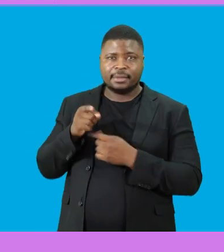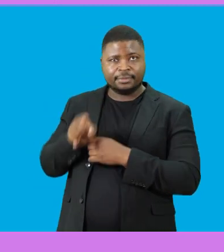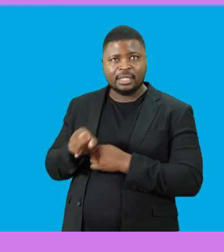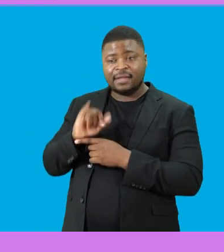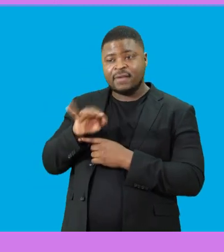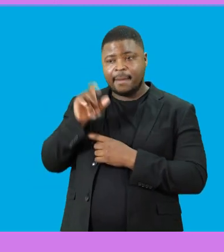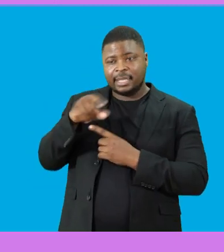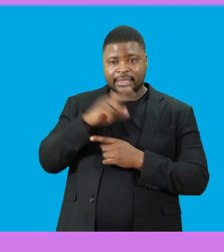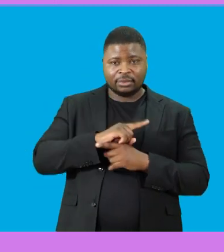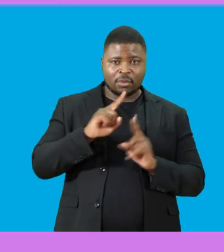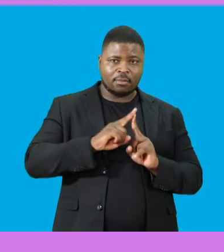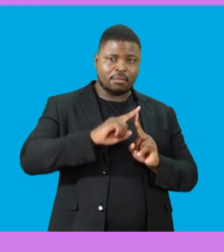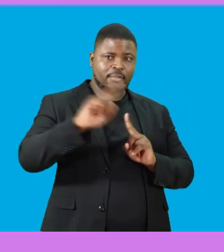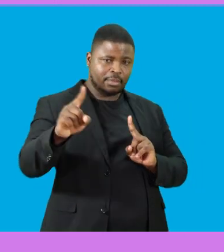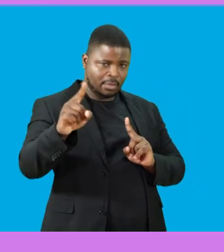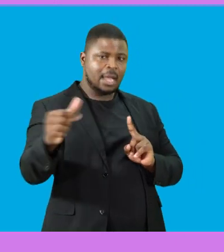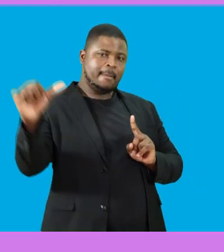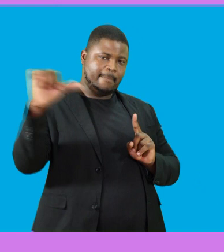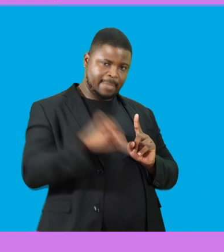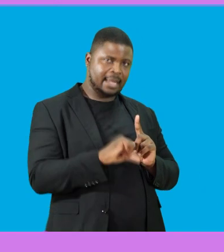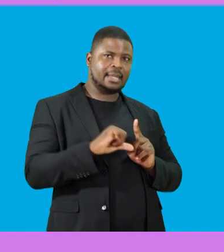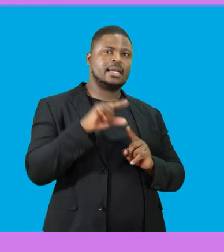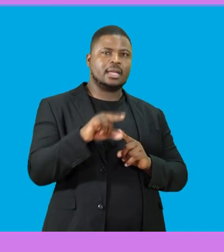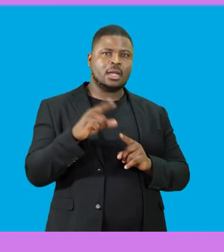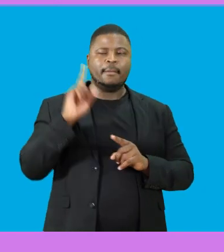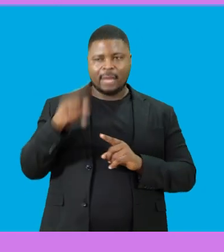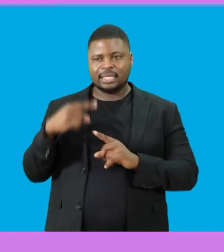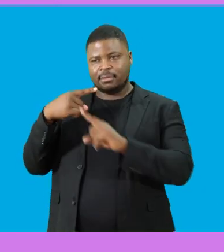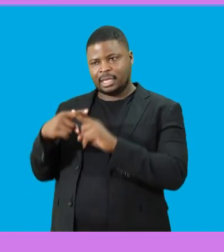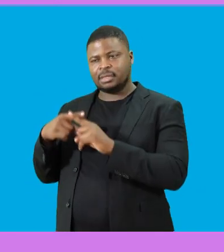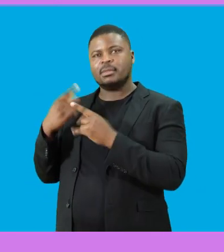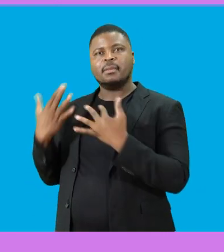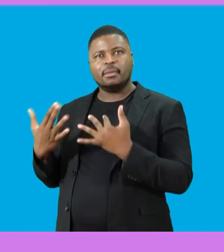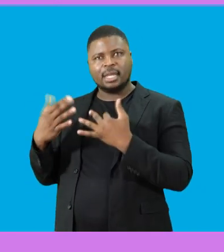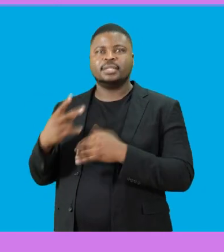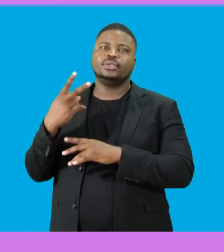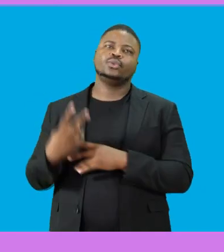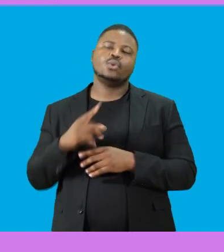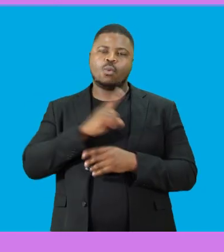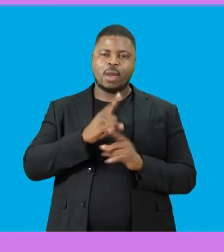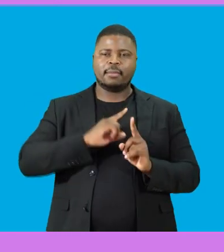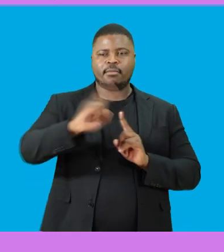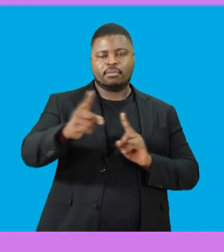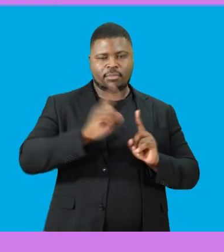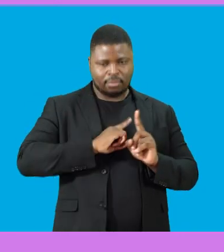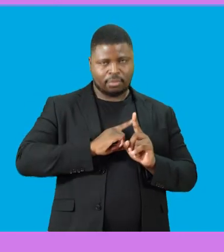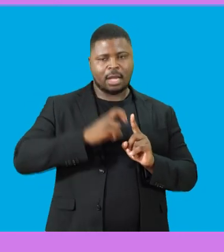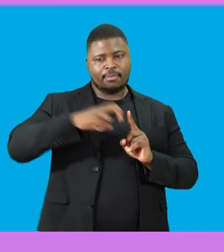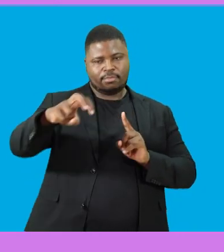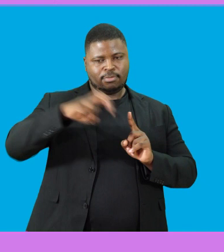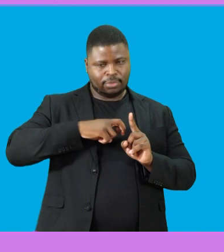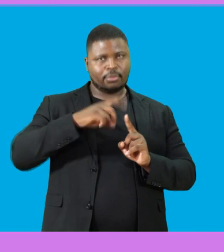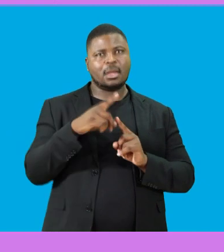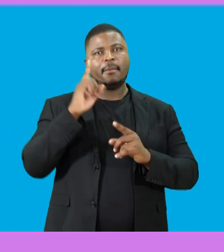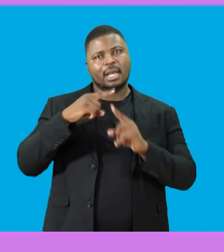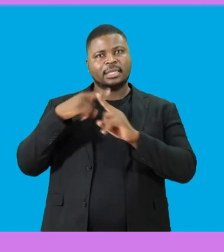if ever this person was just going. But this person is going and coming back. Therefore, we need to multiply it by what? By 2, because it's a return trip. What